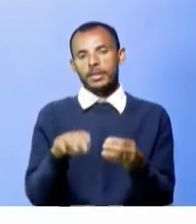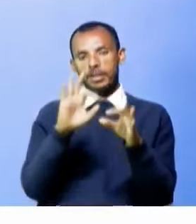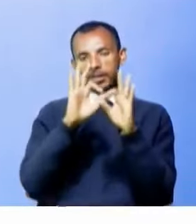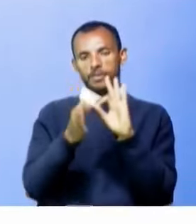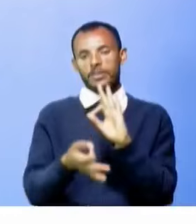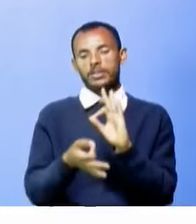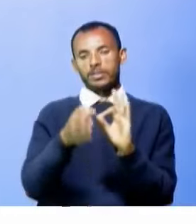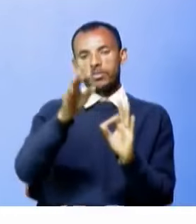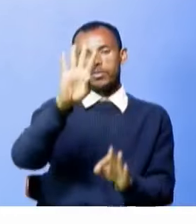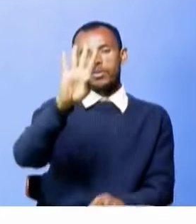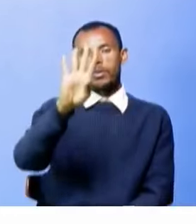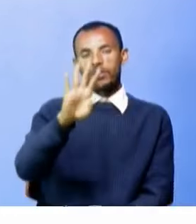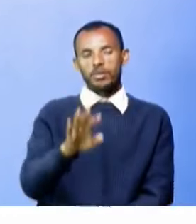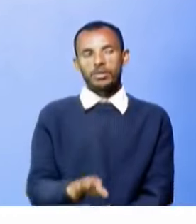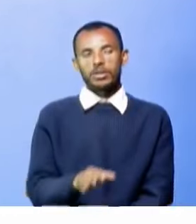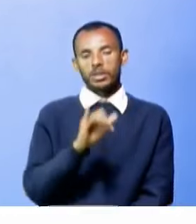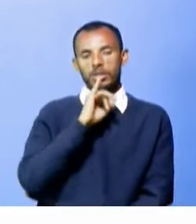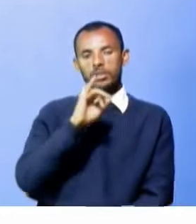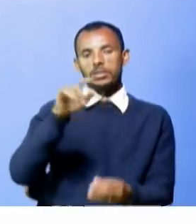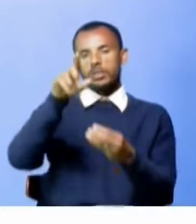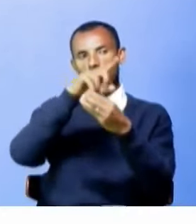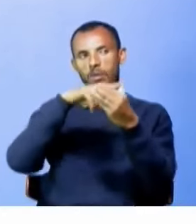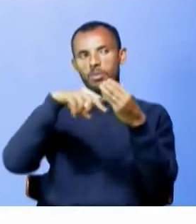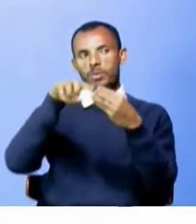definition 4 is about